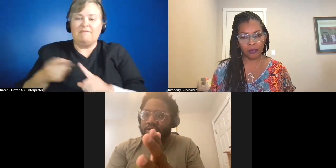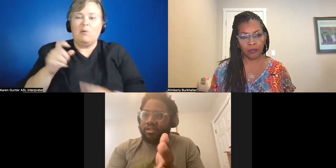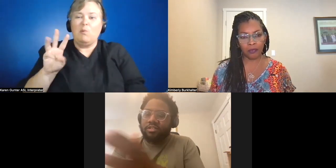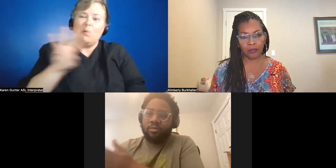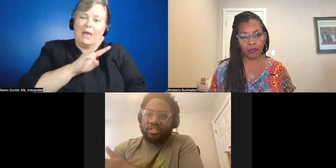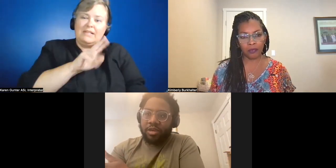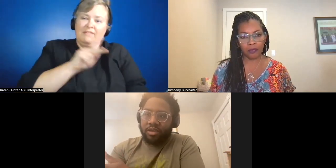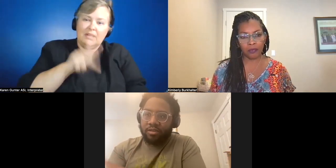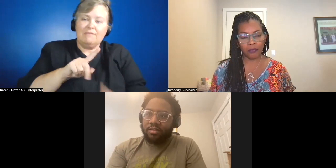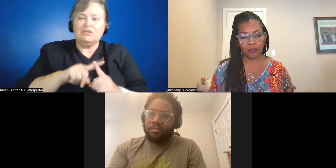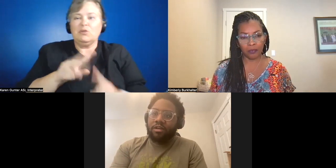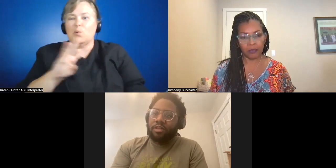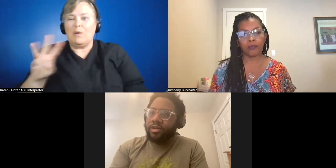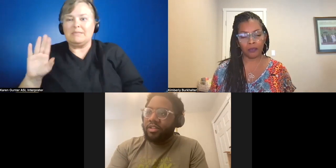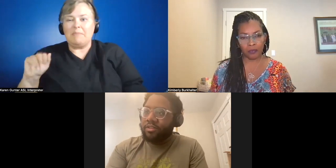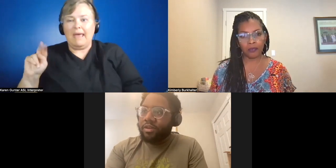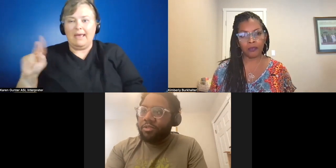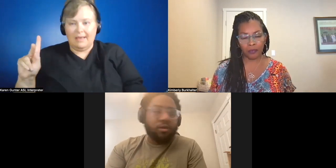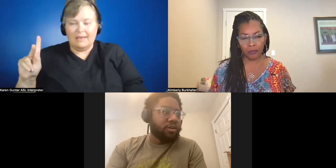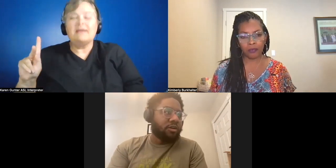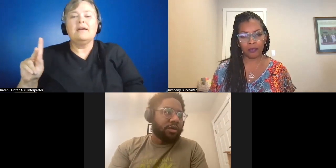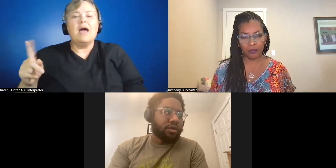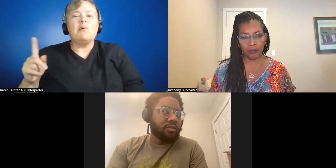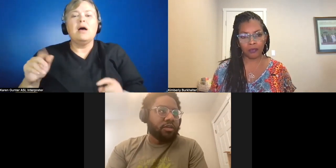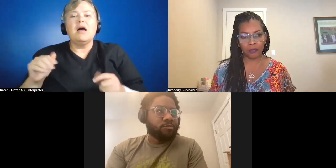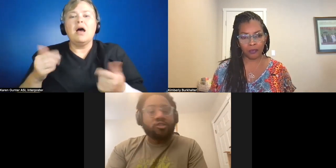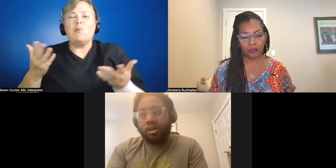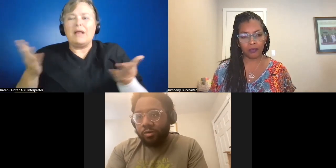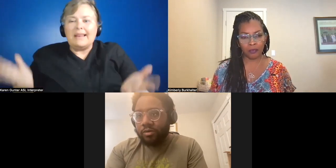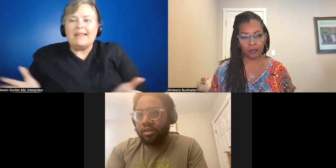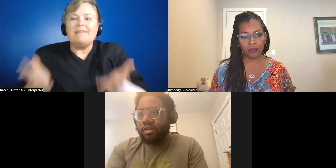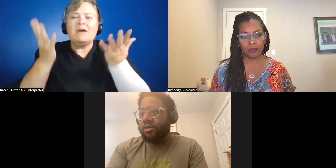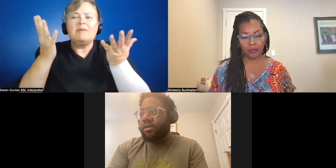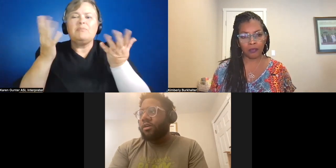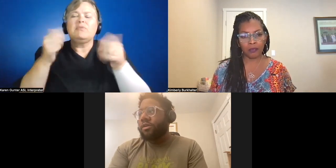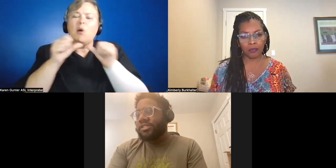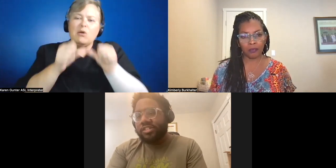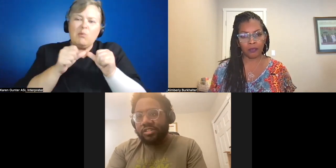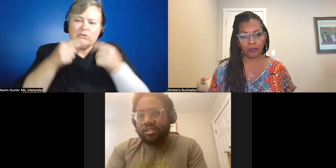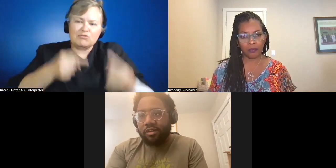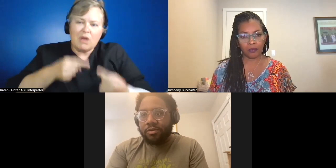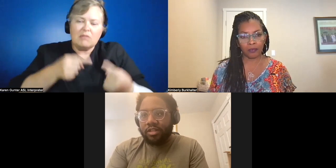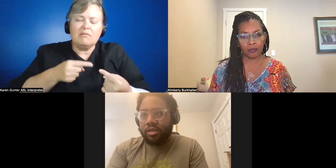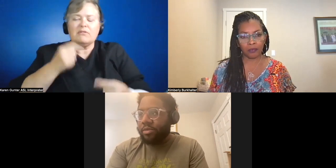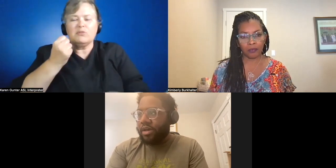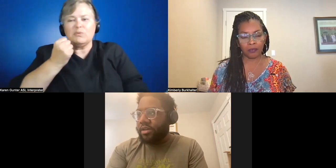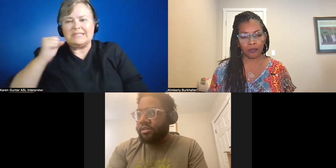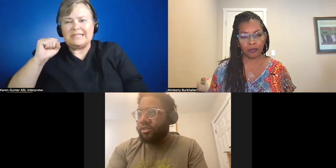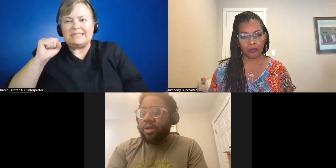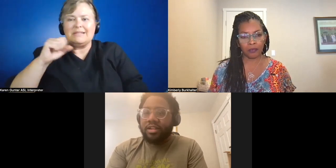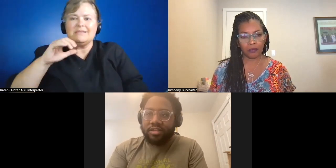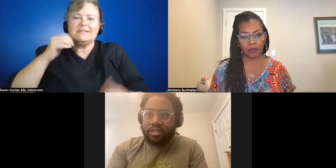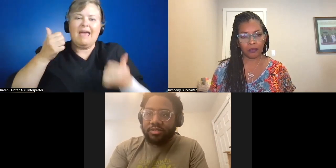Philadelphia to the West Bank. And I really want to lift up the ongoing struggle, the ongoing resistance effort led